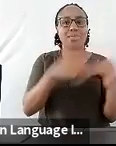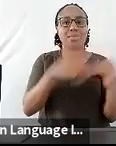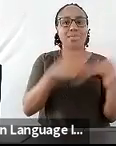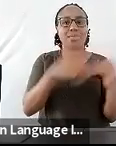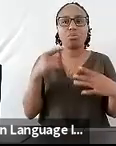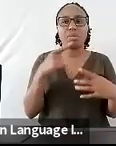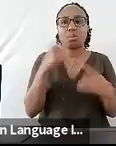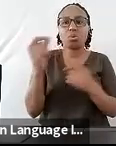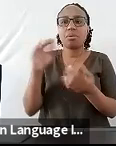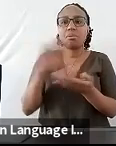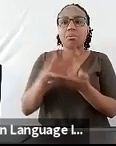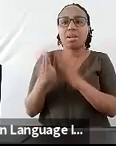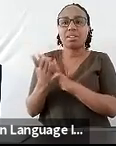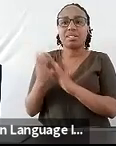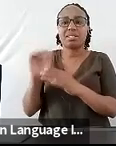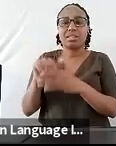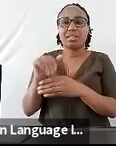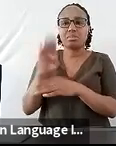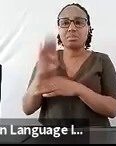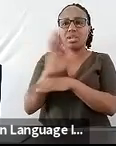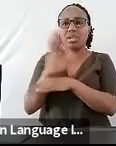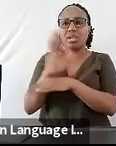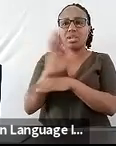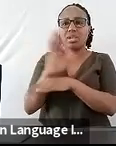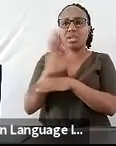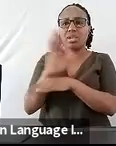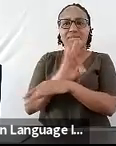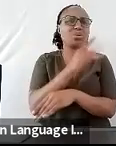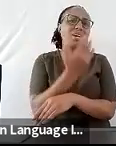why? Oh, there was a coup there. Yeah, in